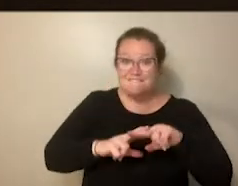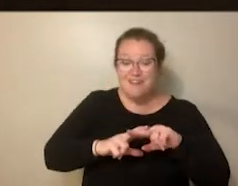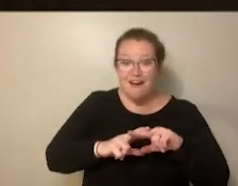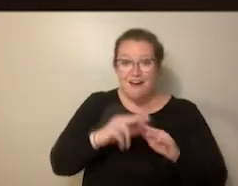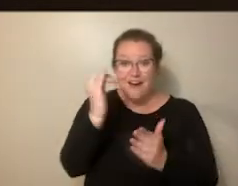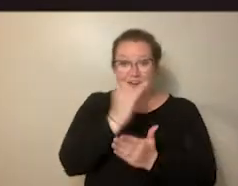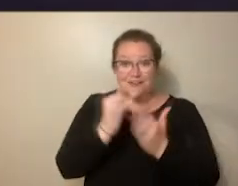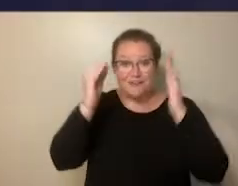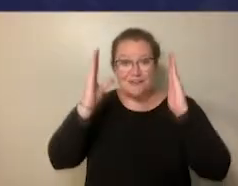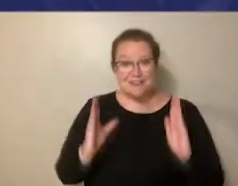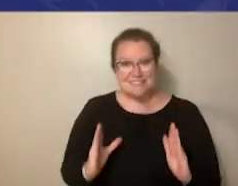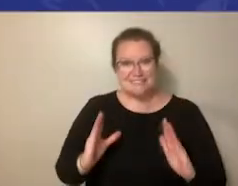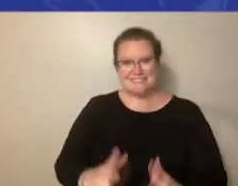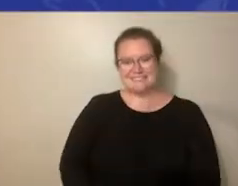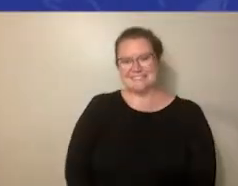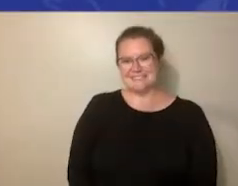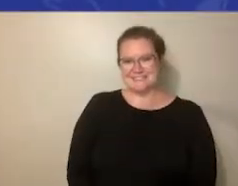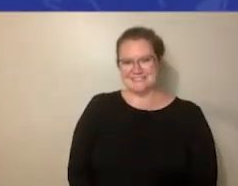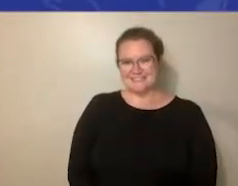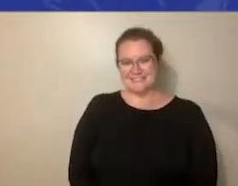masterpiece makers!